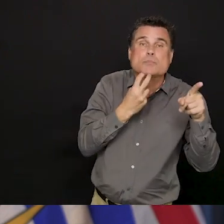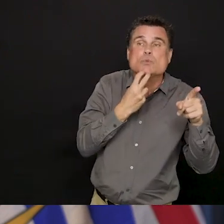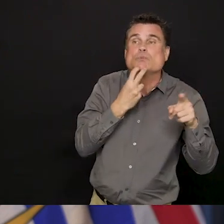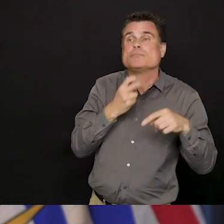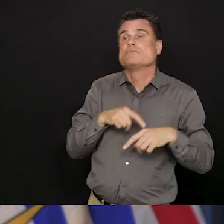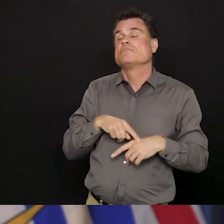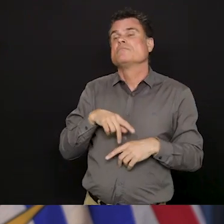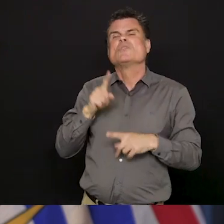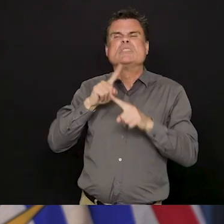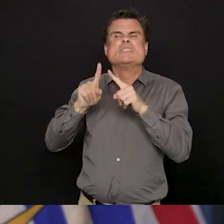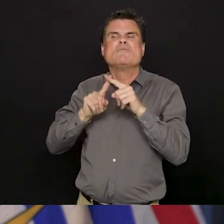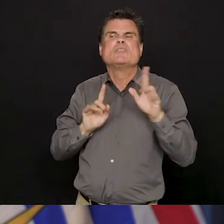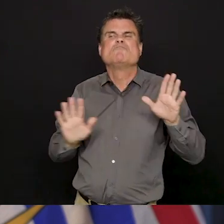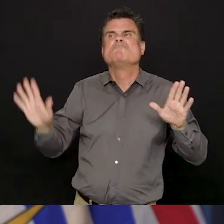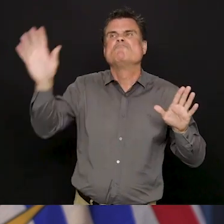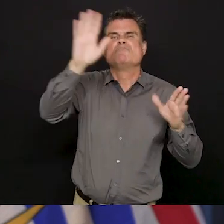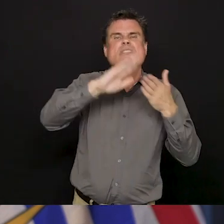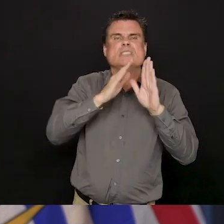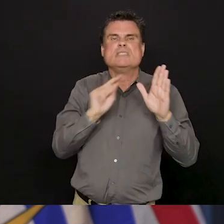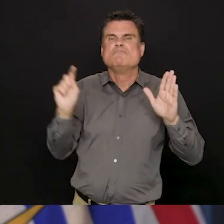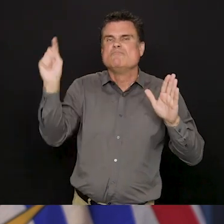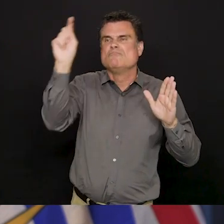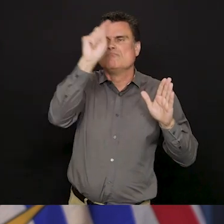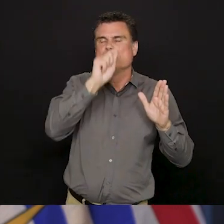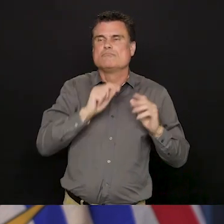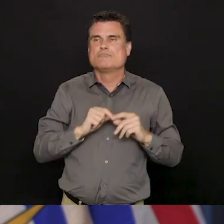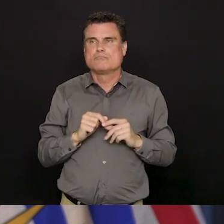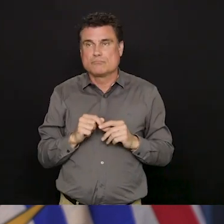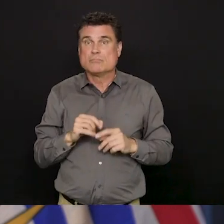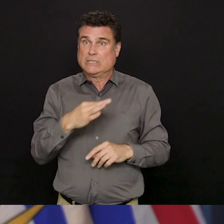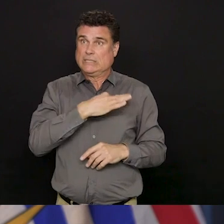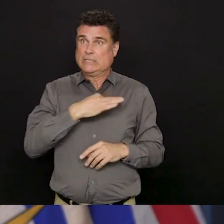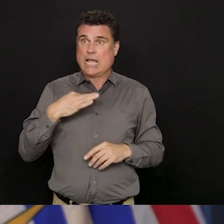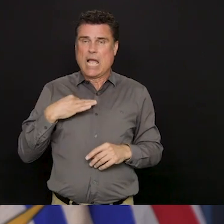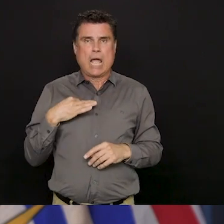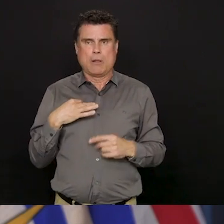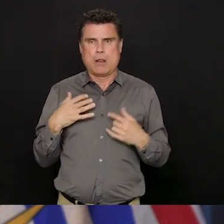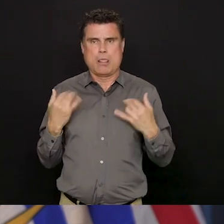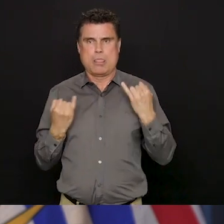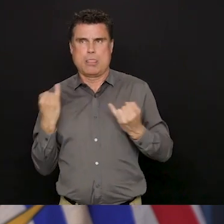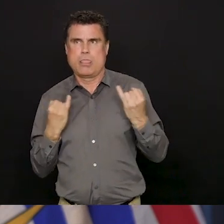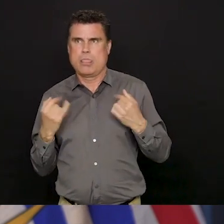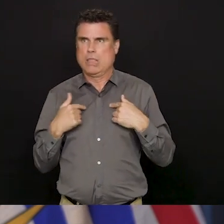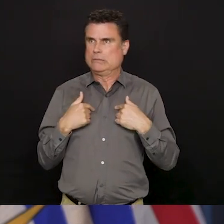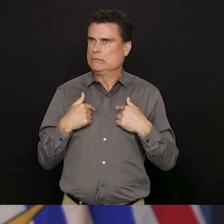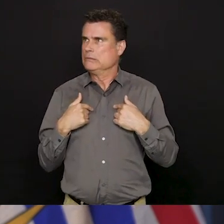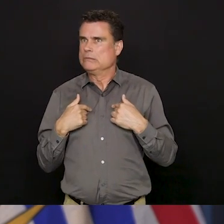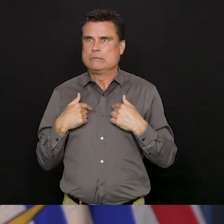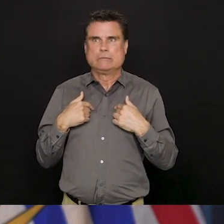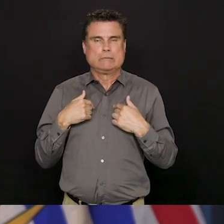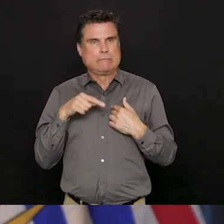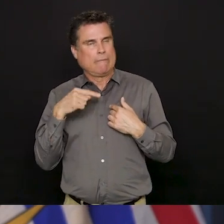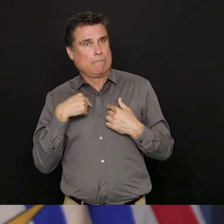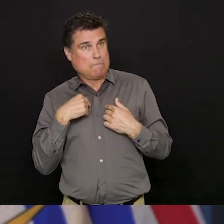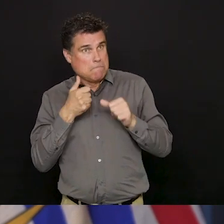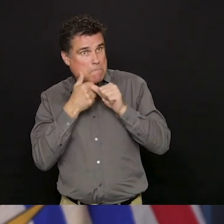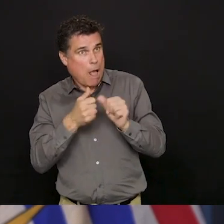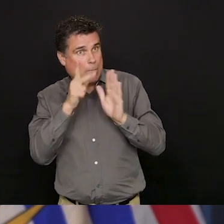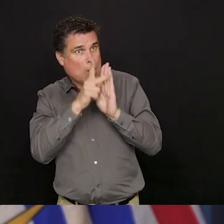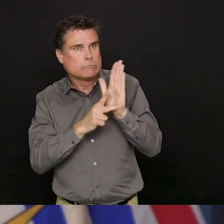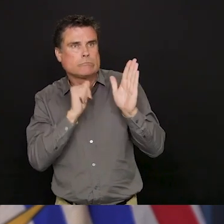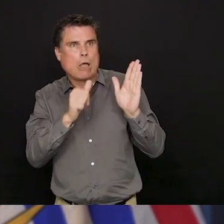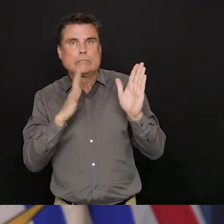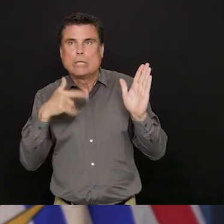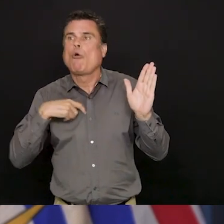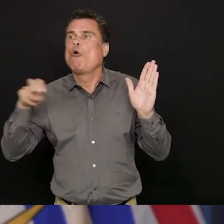could be carrying this virus to other places like long-term care homes where their loved ones are. Yeah, so as